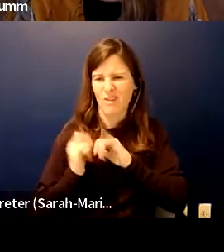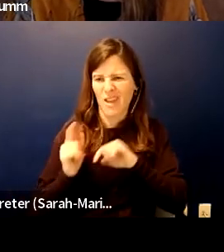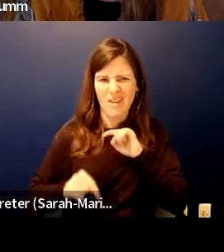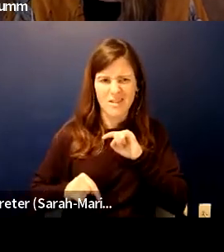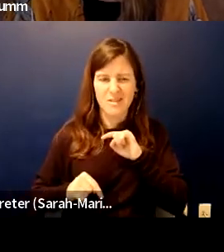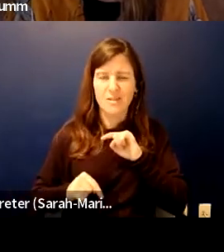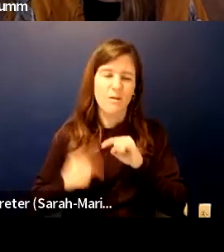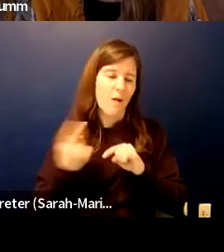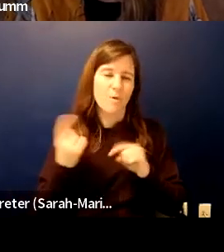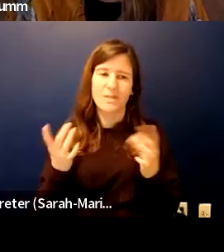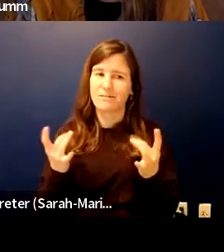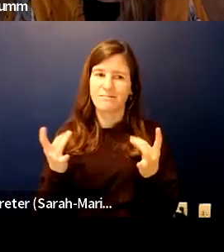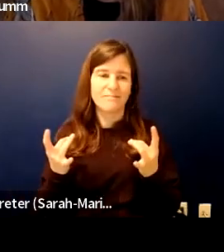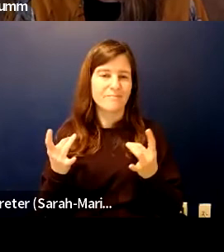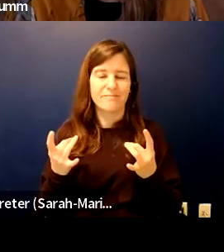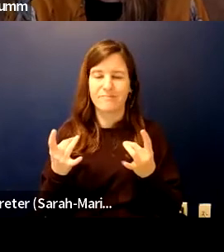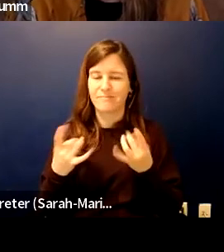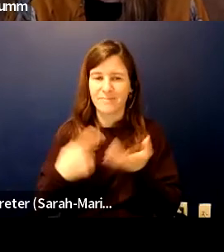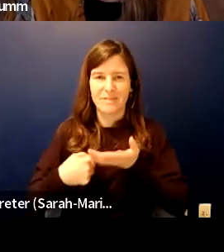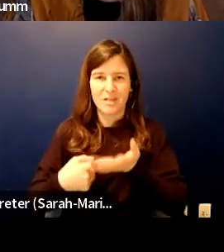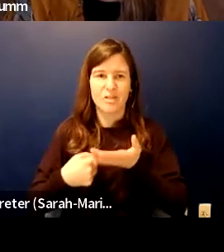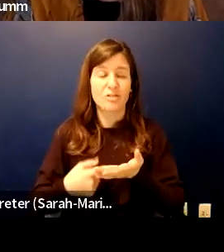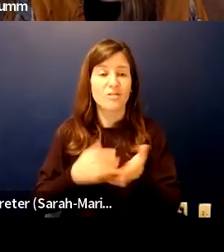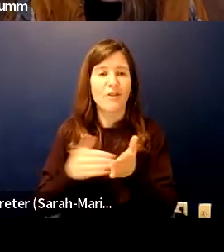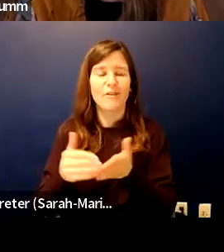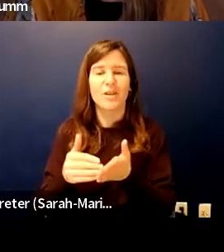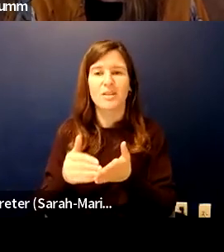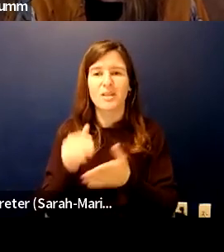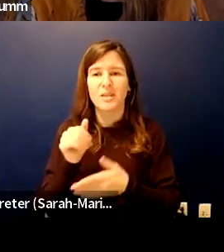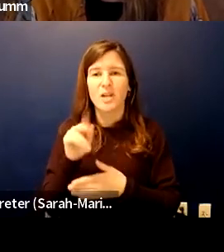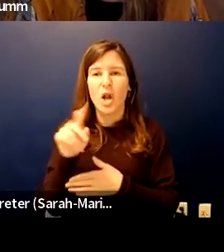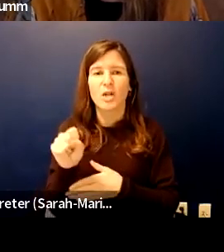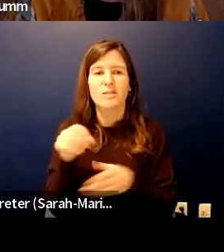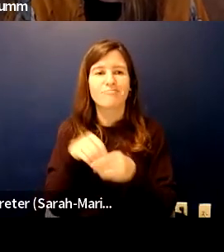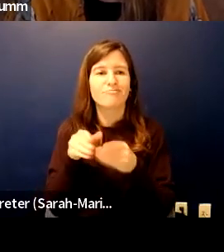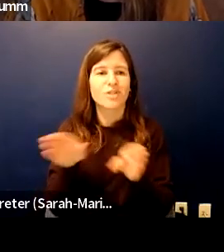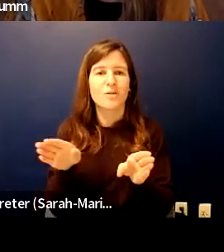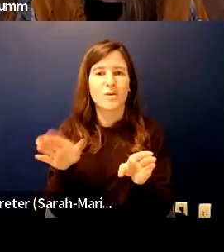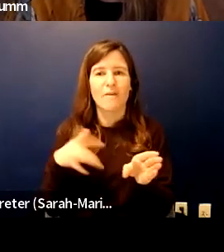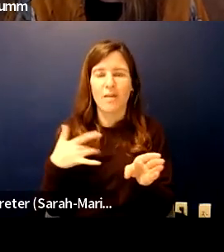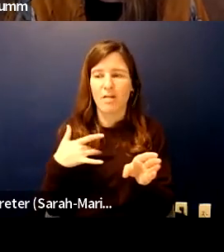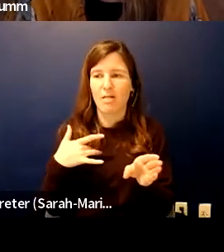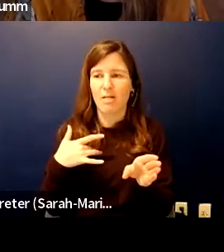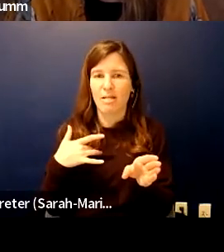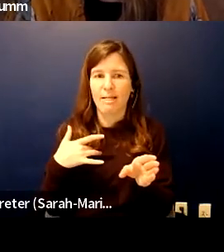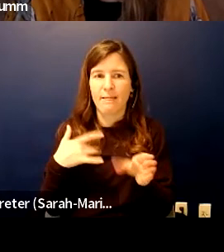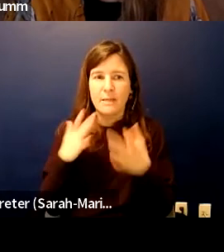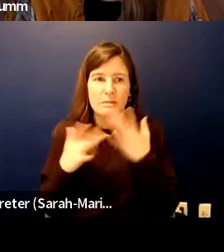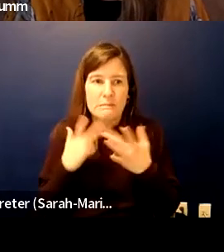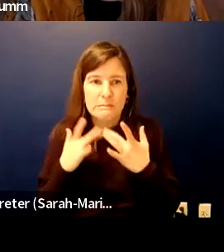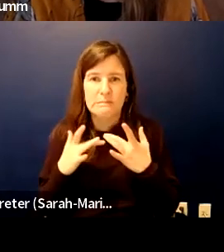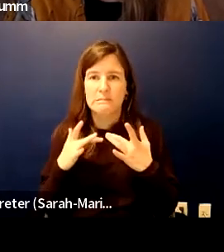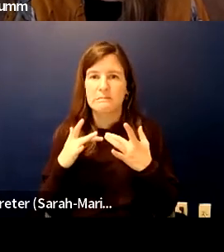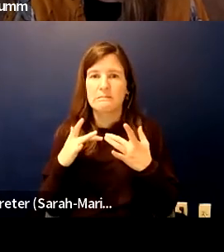arts themselves are often feel themselves to be very tenuous, and